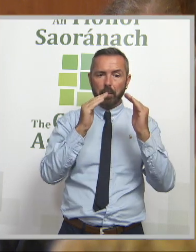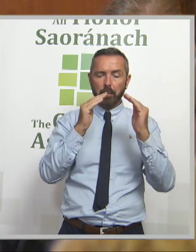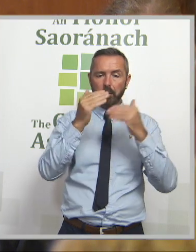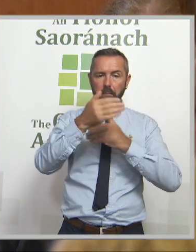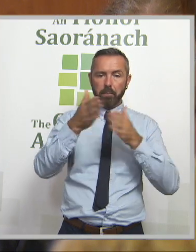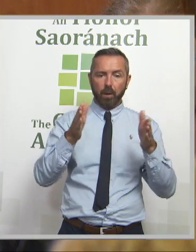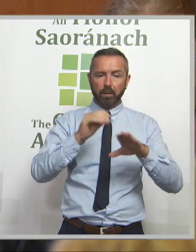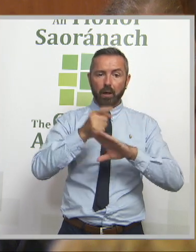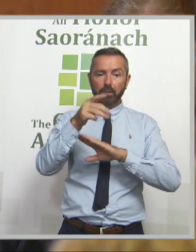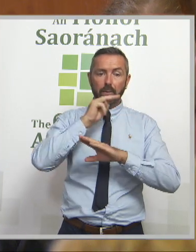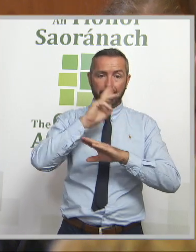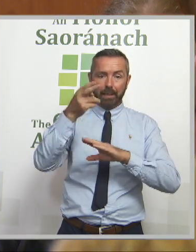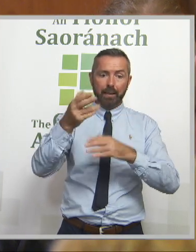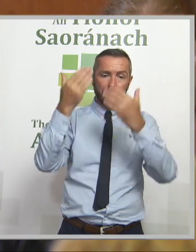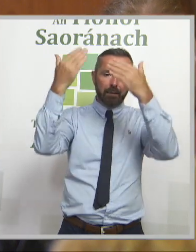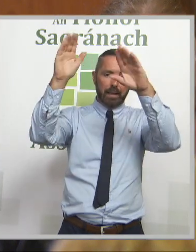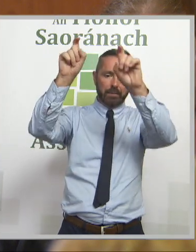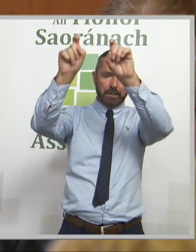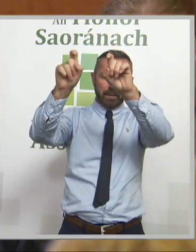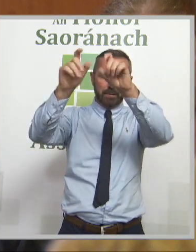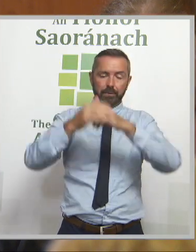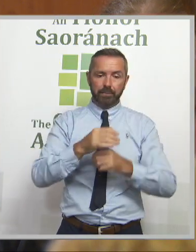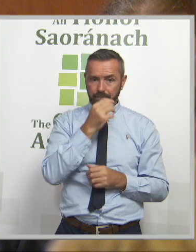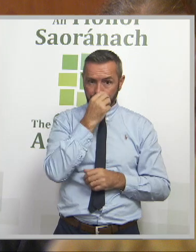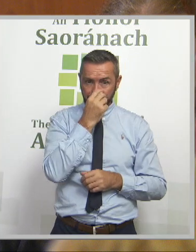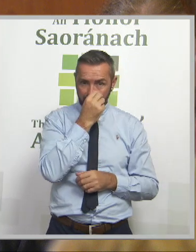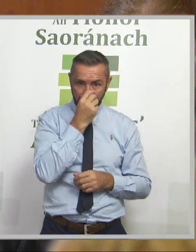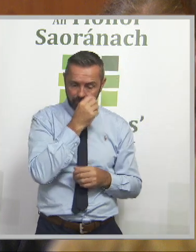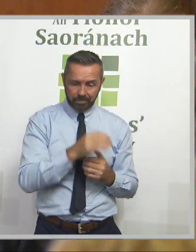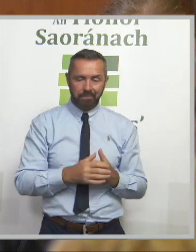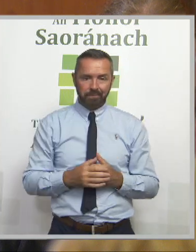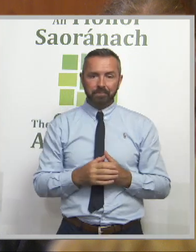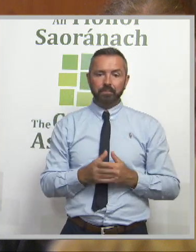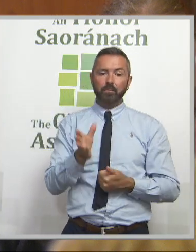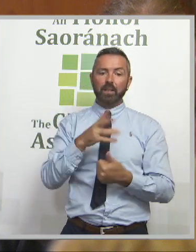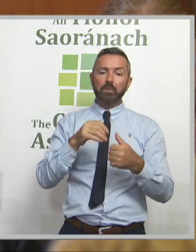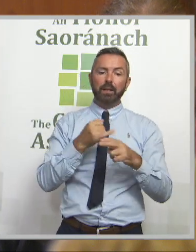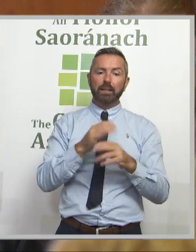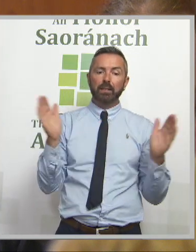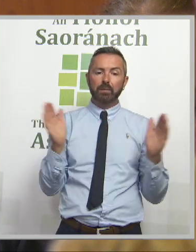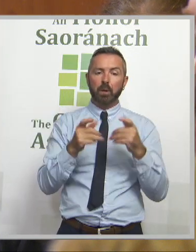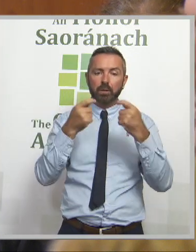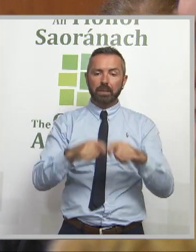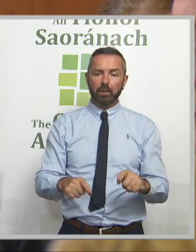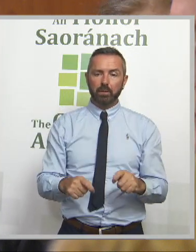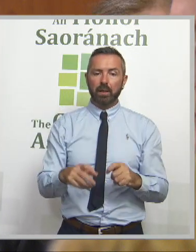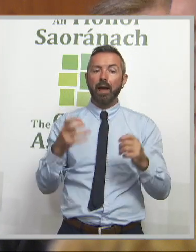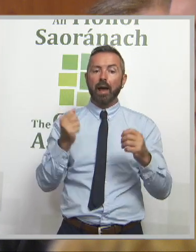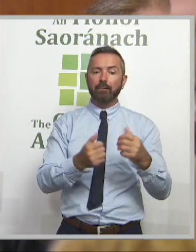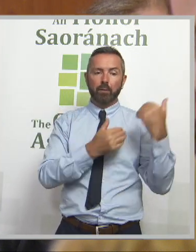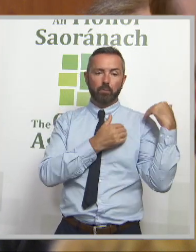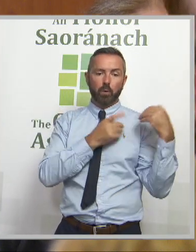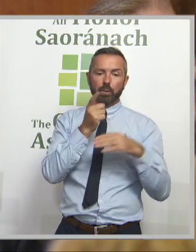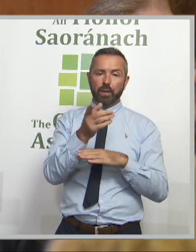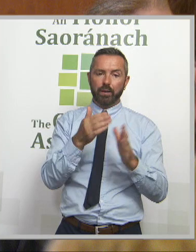so that we can actually facilitate the continued populations of swifts in some of the small towns. So we have a role there.